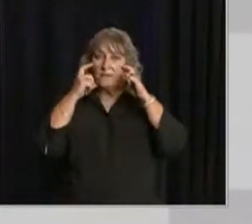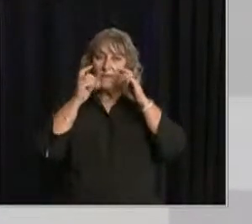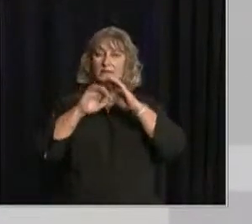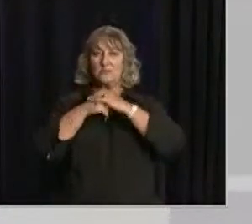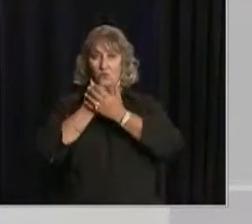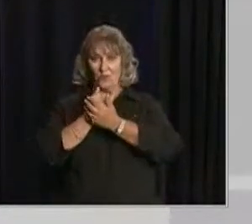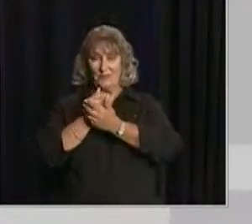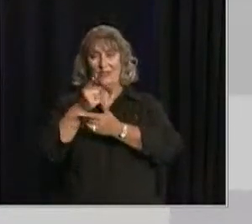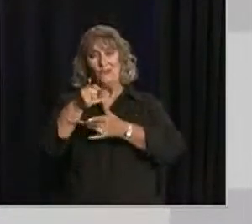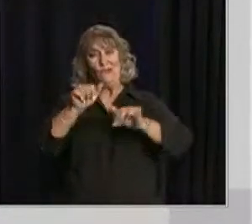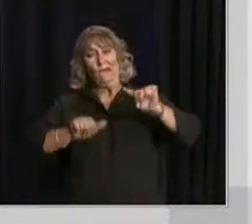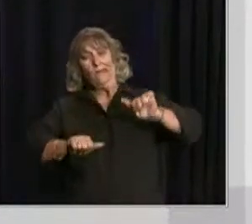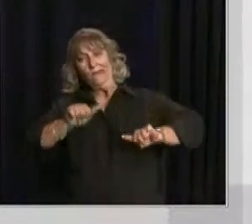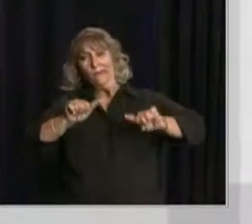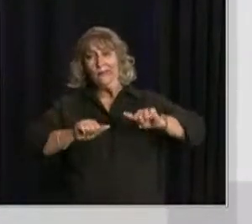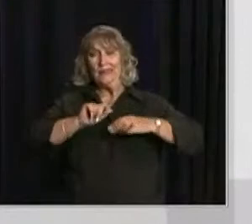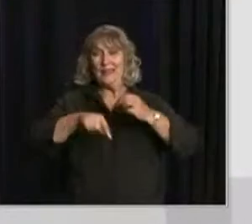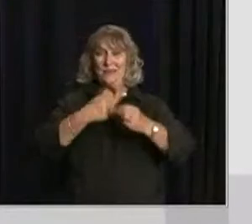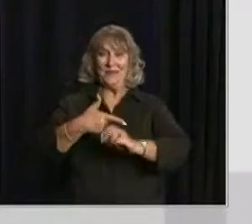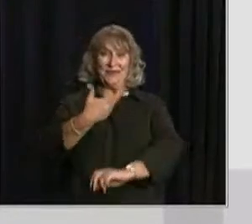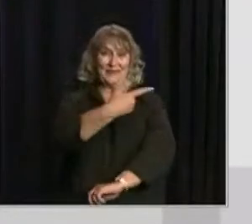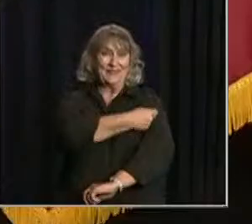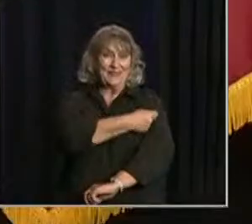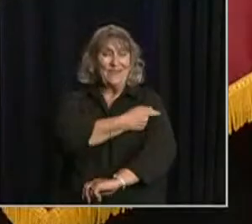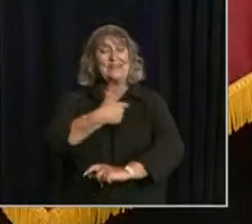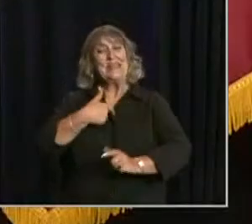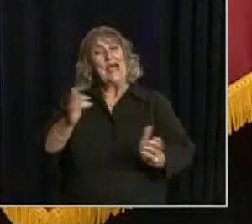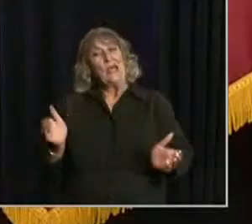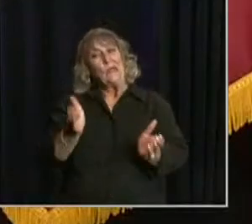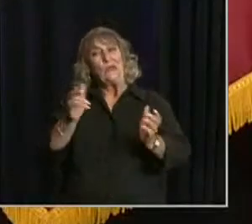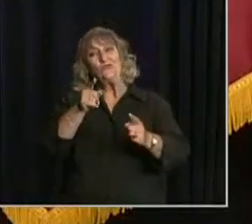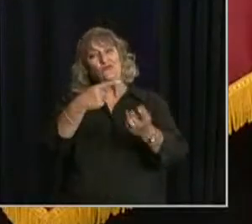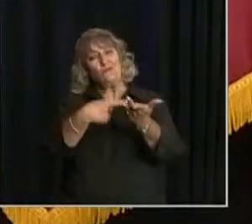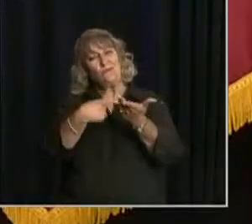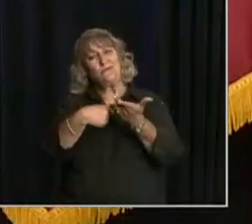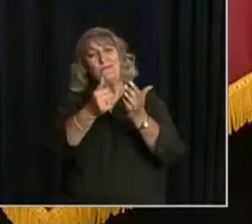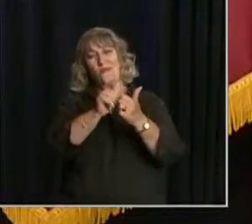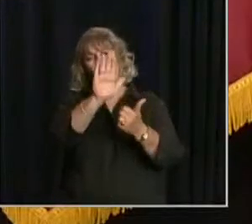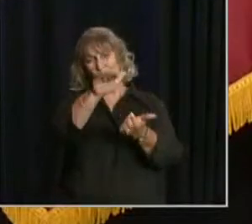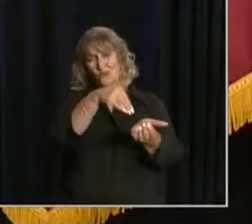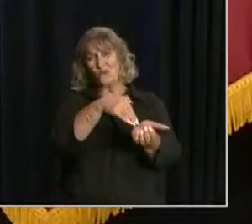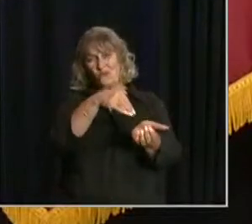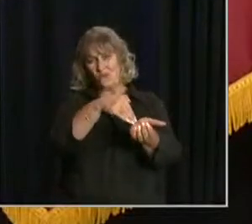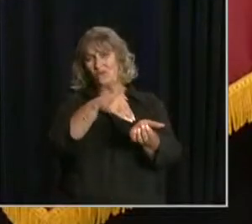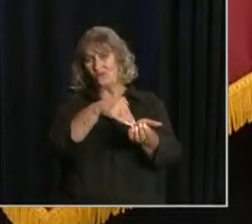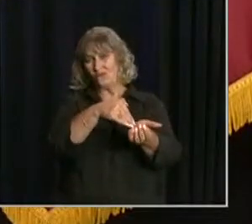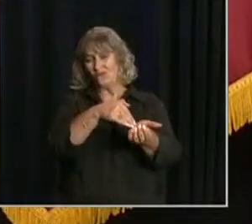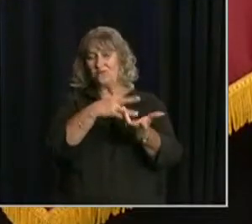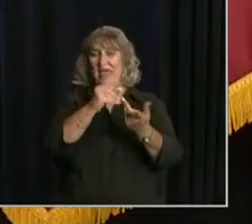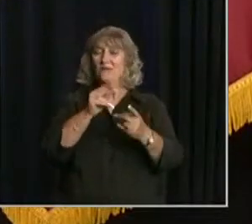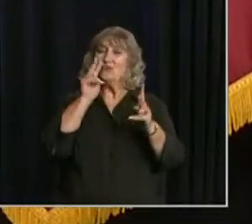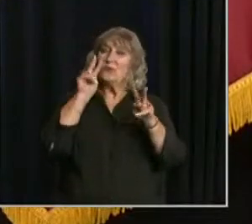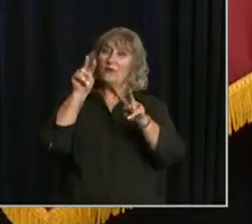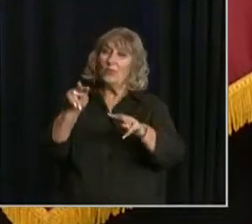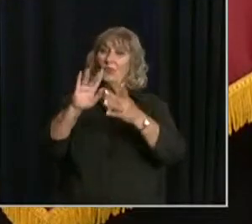still unsure about getting vaccinated, I encourage you to consult with your healthcare professional and visit